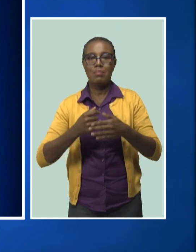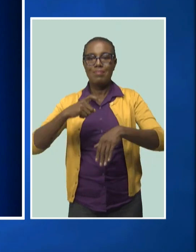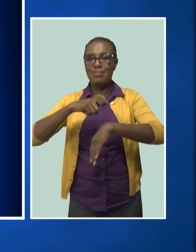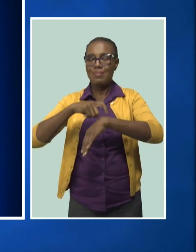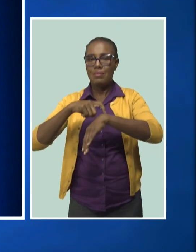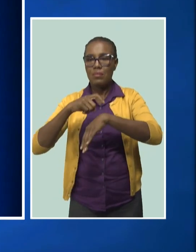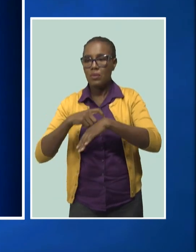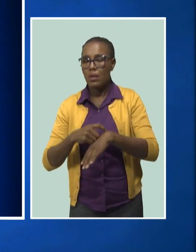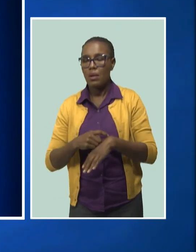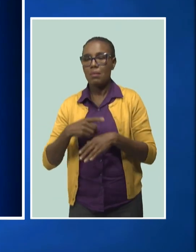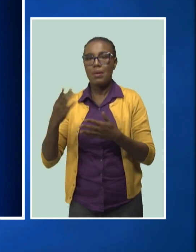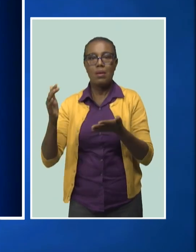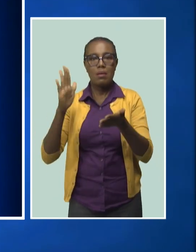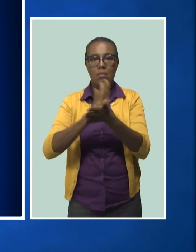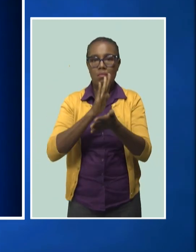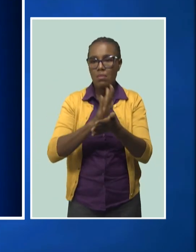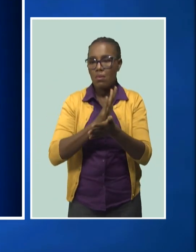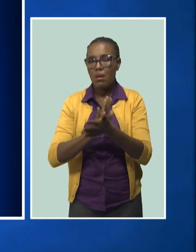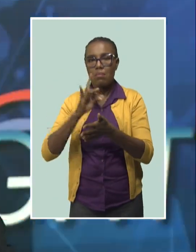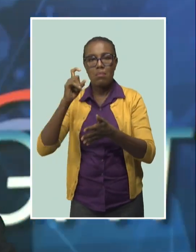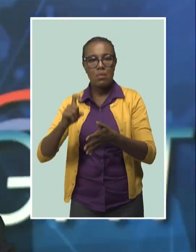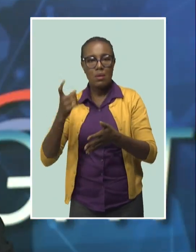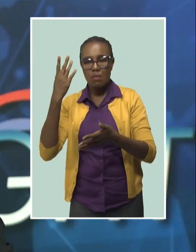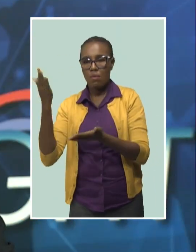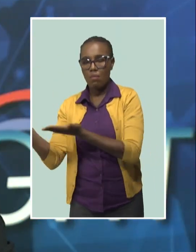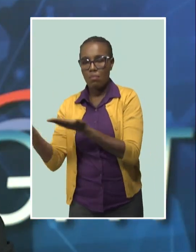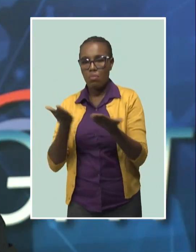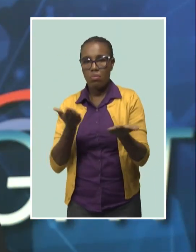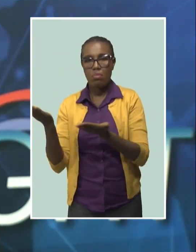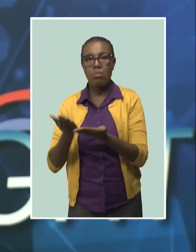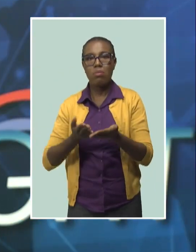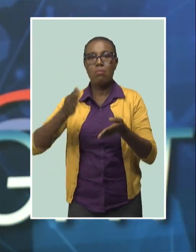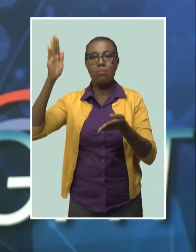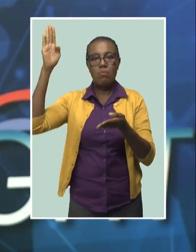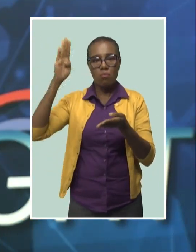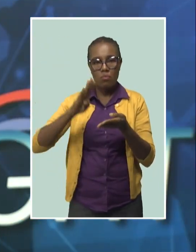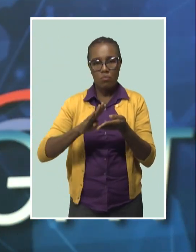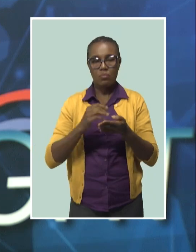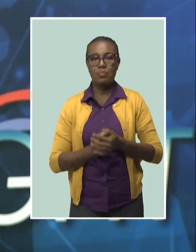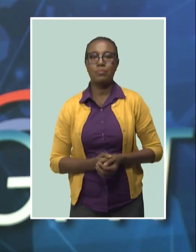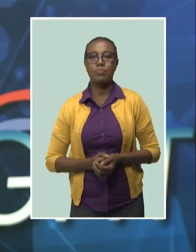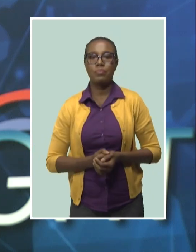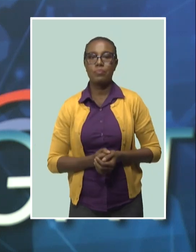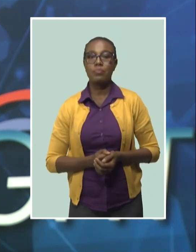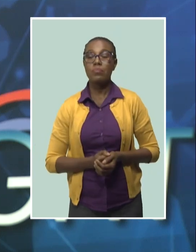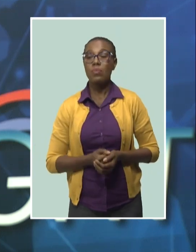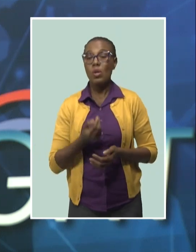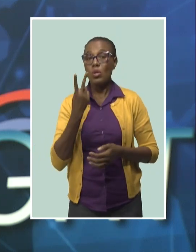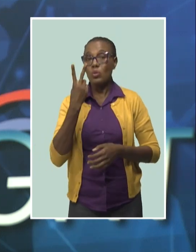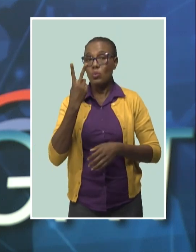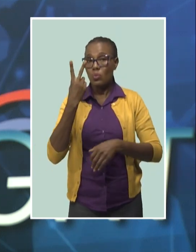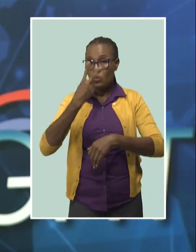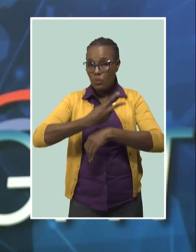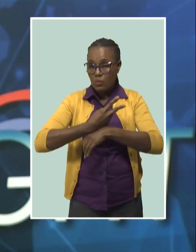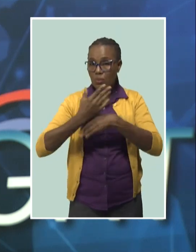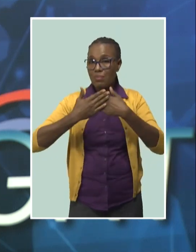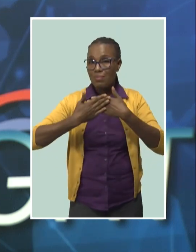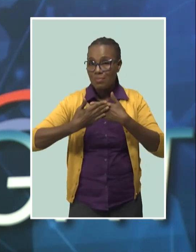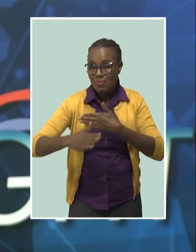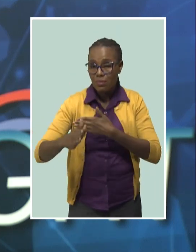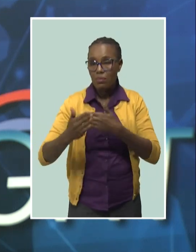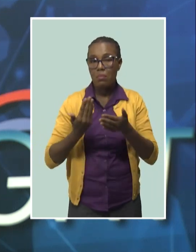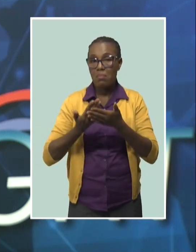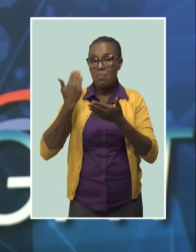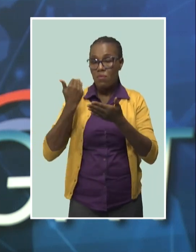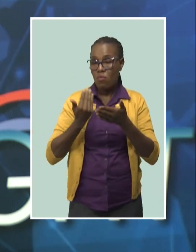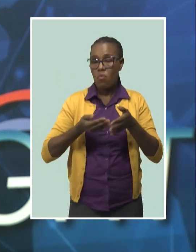process cargo-related documentation. 2 days after the scheduled start of this year's sugar crop, canes are